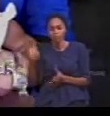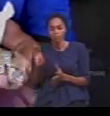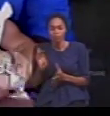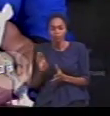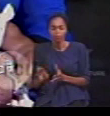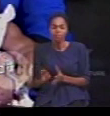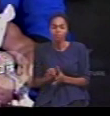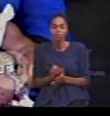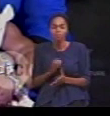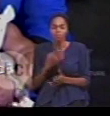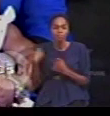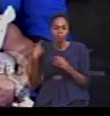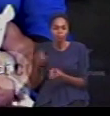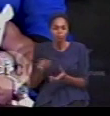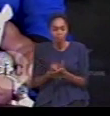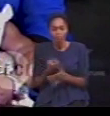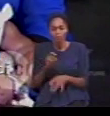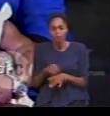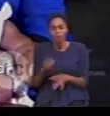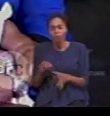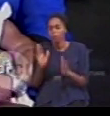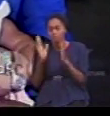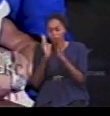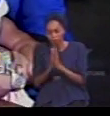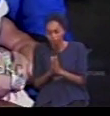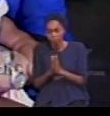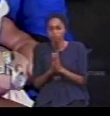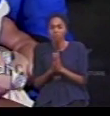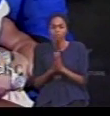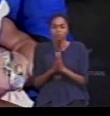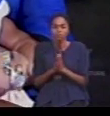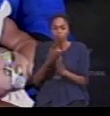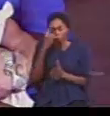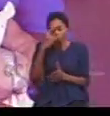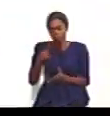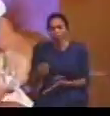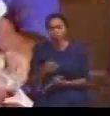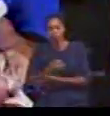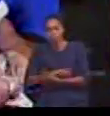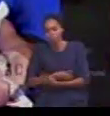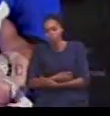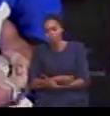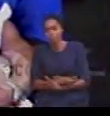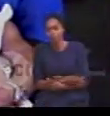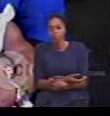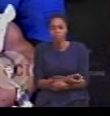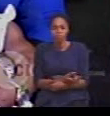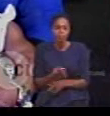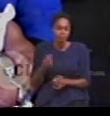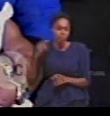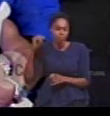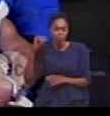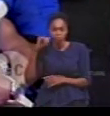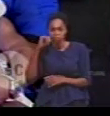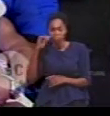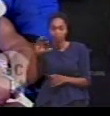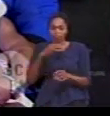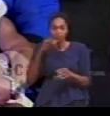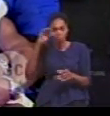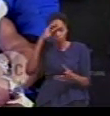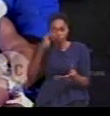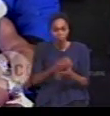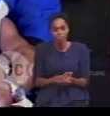since then we have been praying and believing on God for the fruit of the womb. We went to